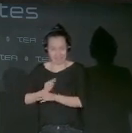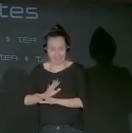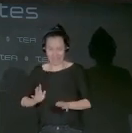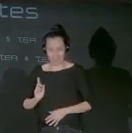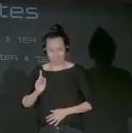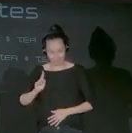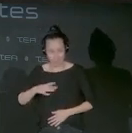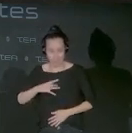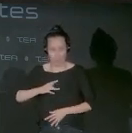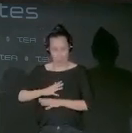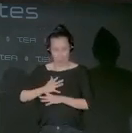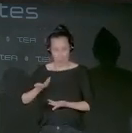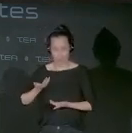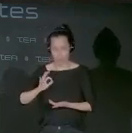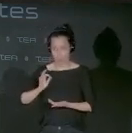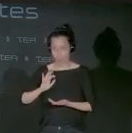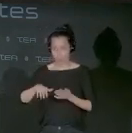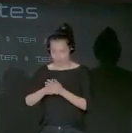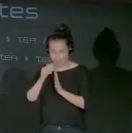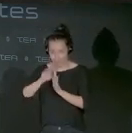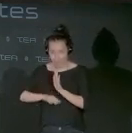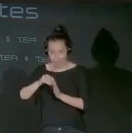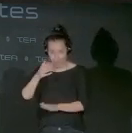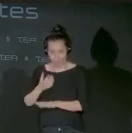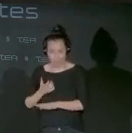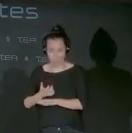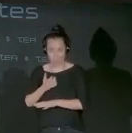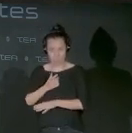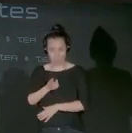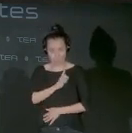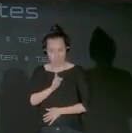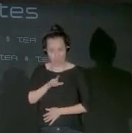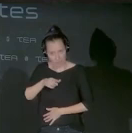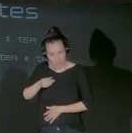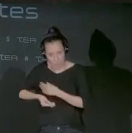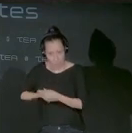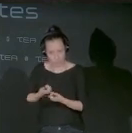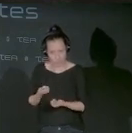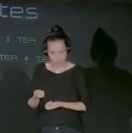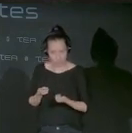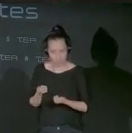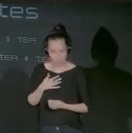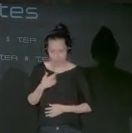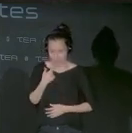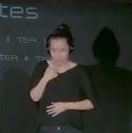On the technical side, yes, games have got a lot to offer. On the social side, well,